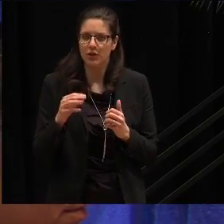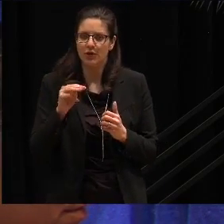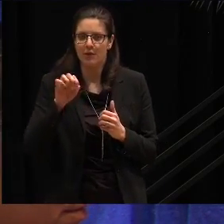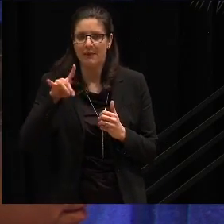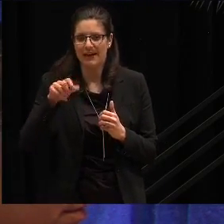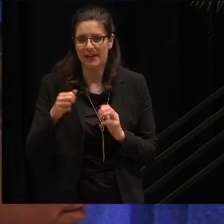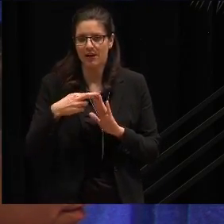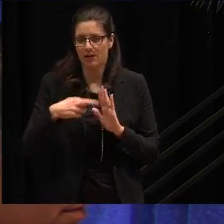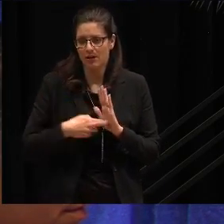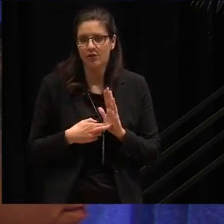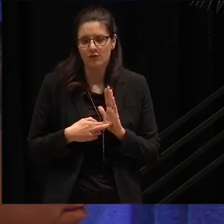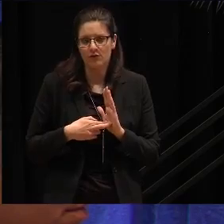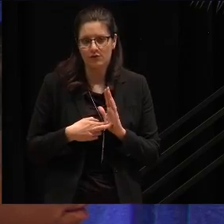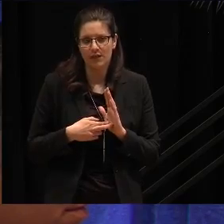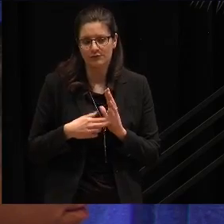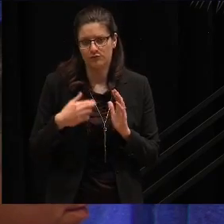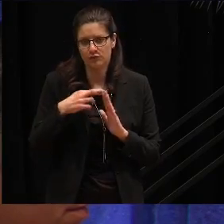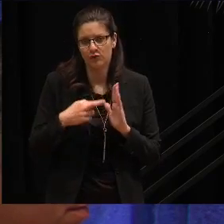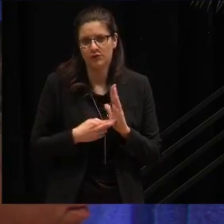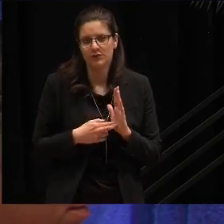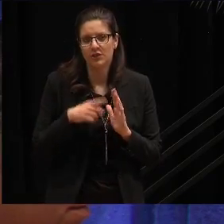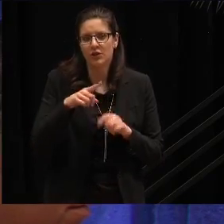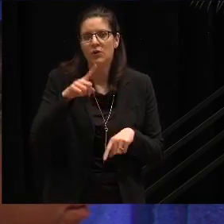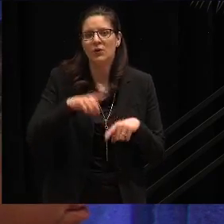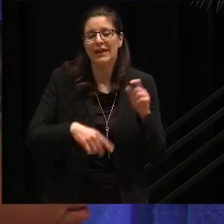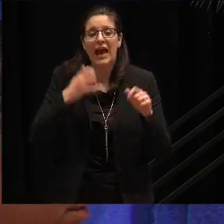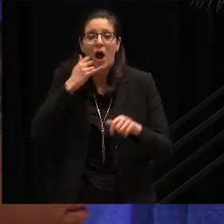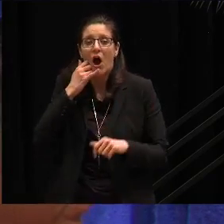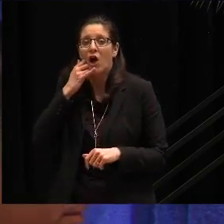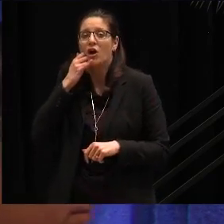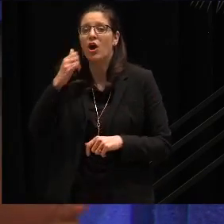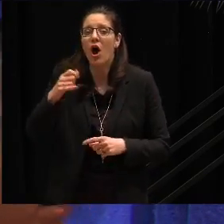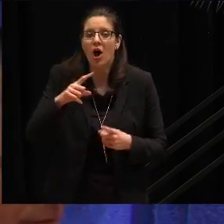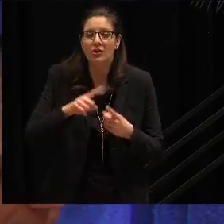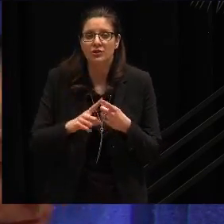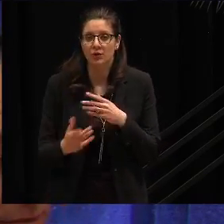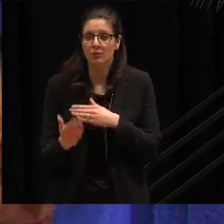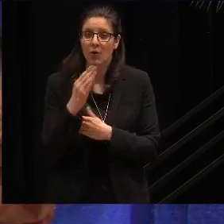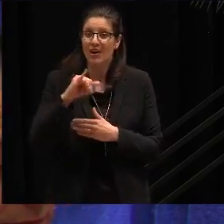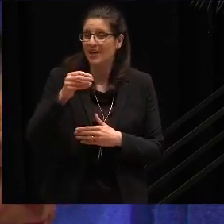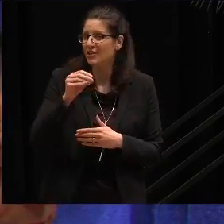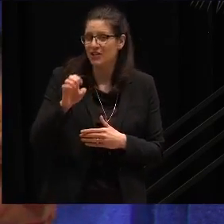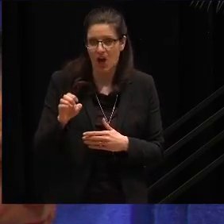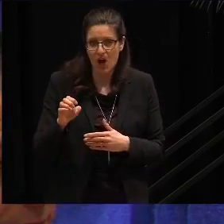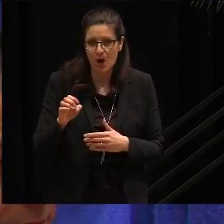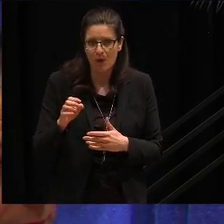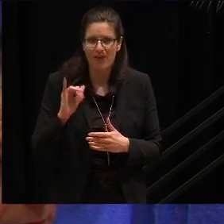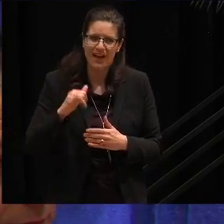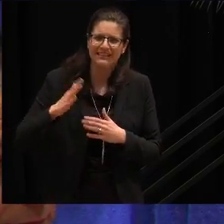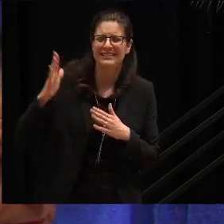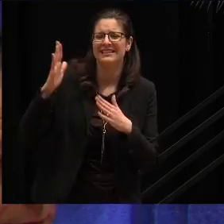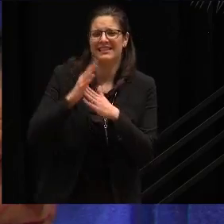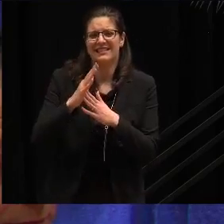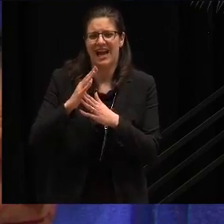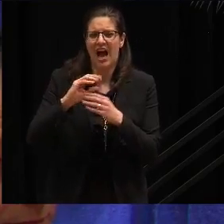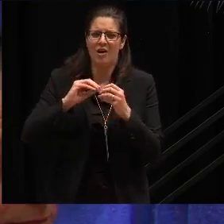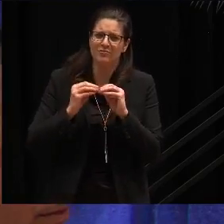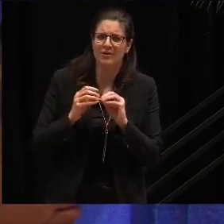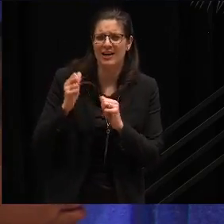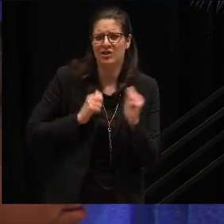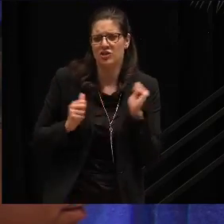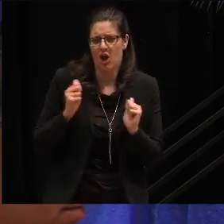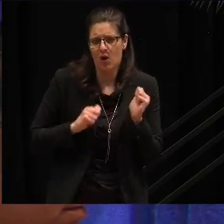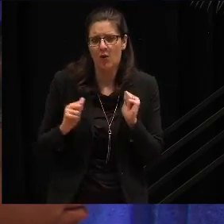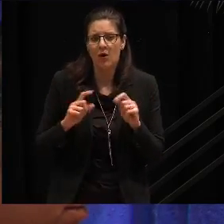Joe, right? You can't call in to Morning Joe. You have to be there to be on Morning Joe. Highest rated show, et cetera, et cetera.